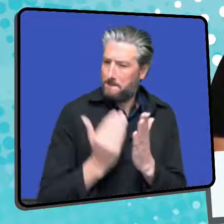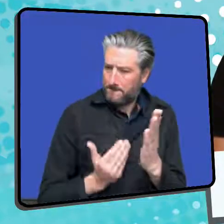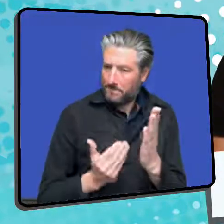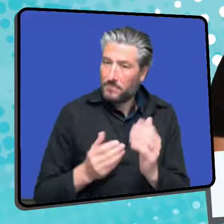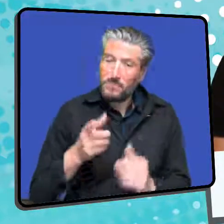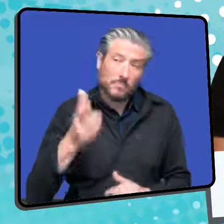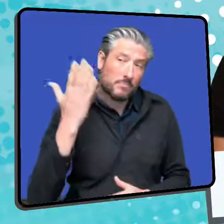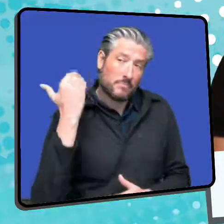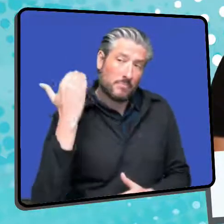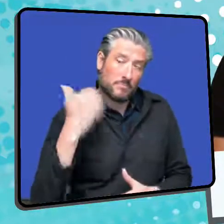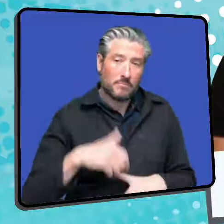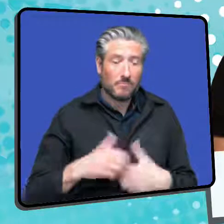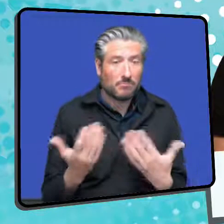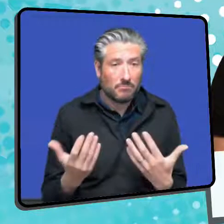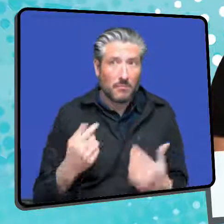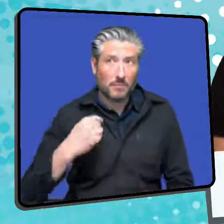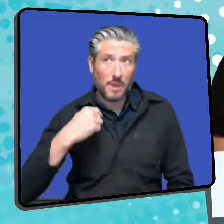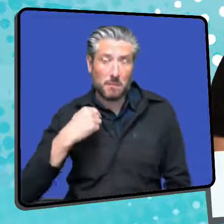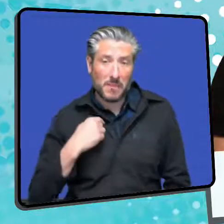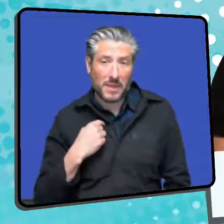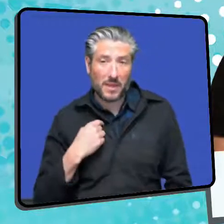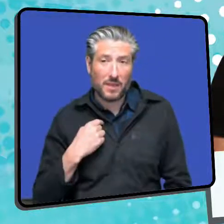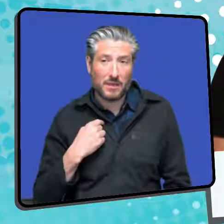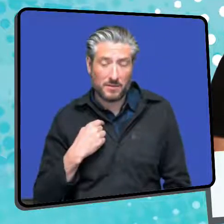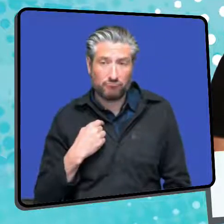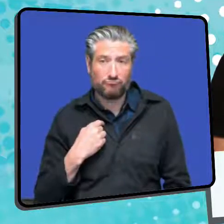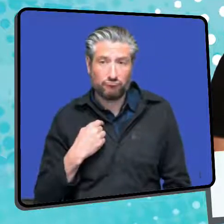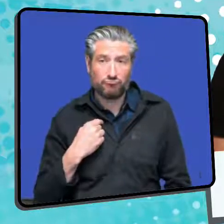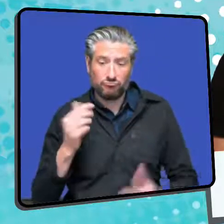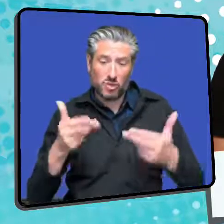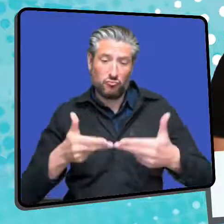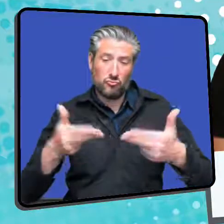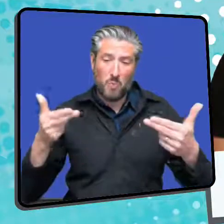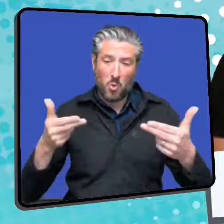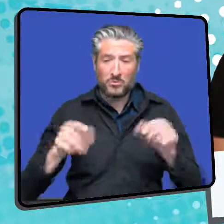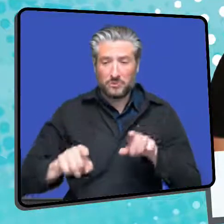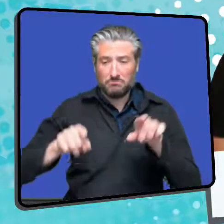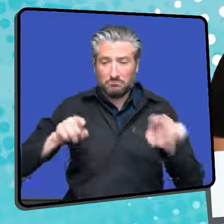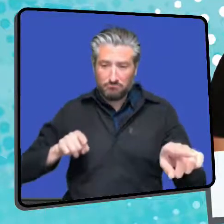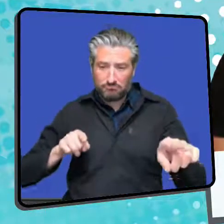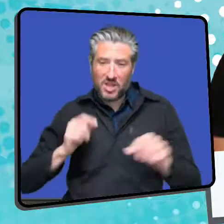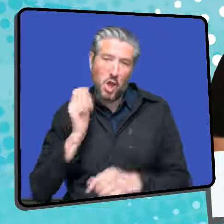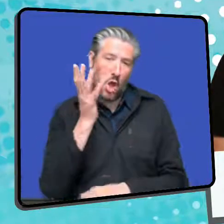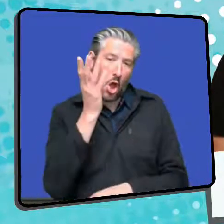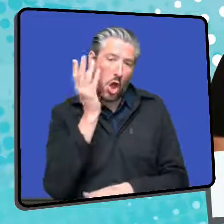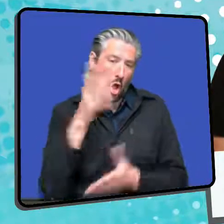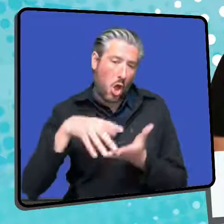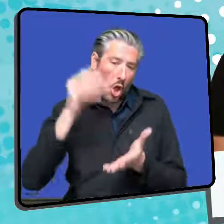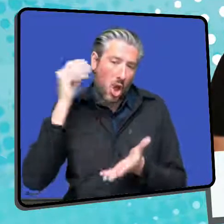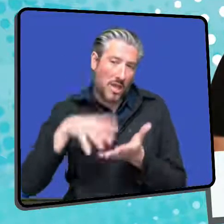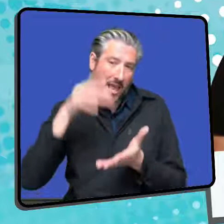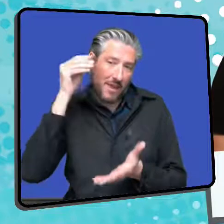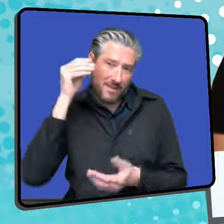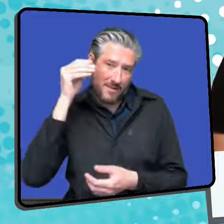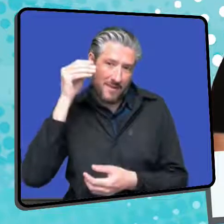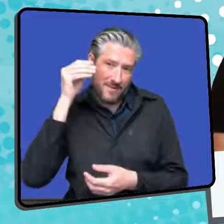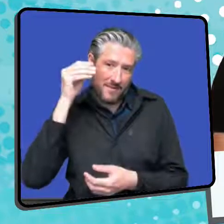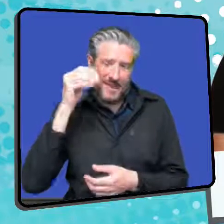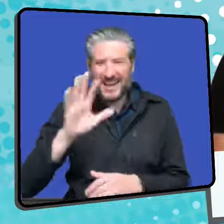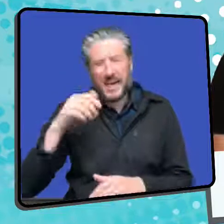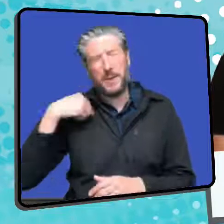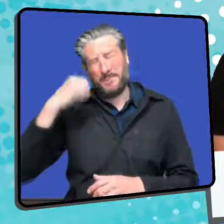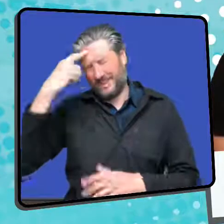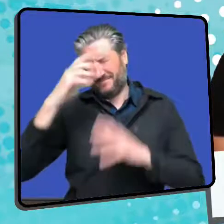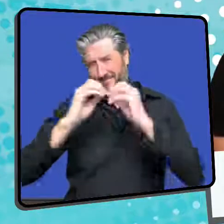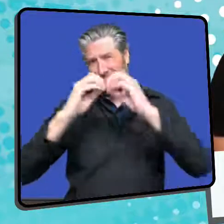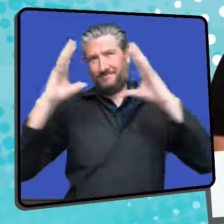Asynchronous learning. And I don't know whether this is a very educational side of the story, but when I think about training and education,